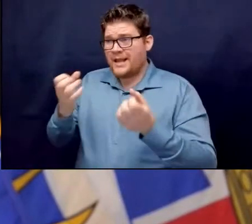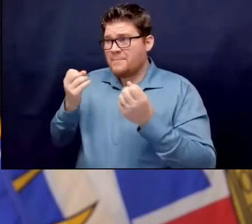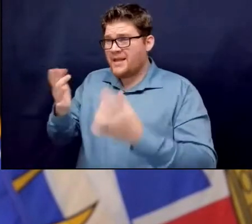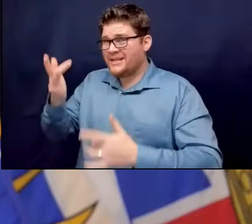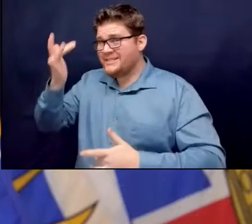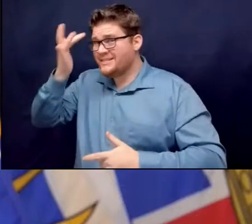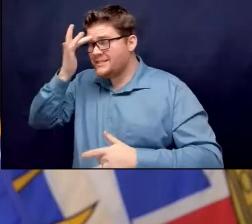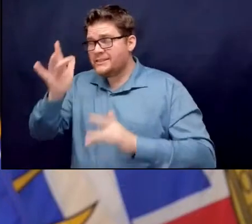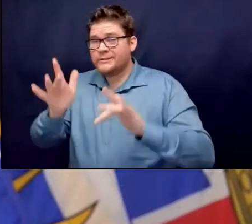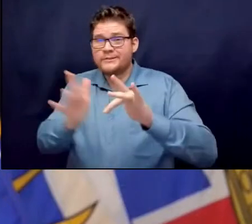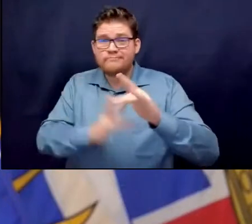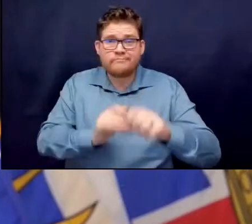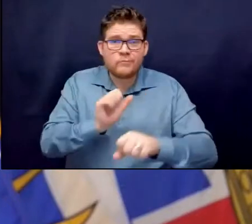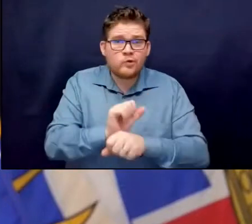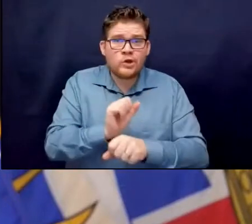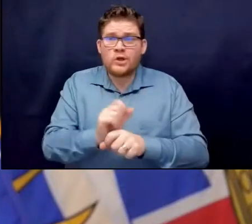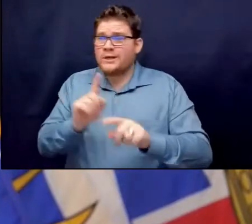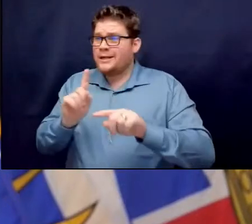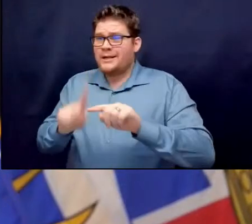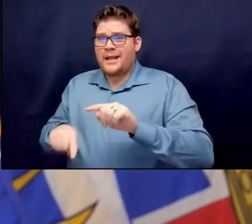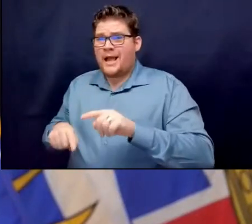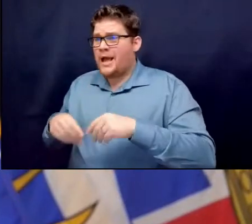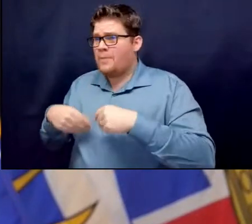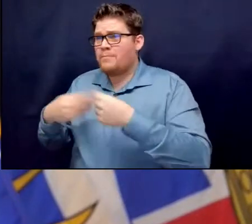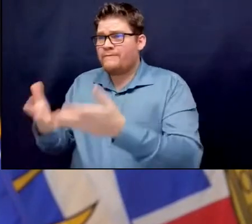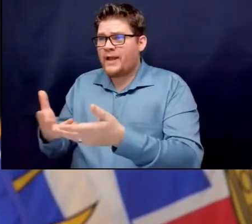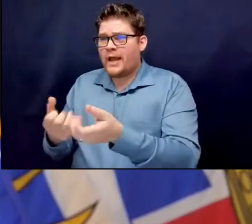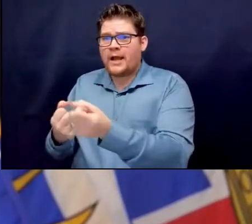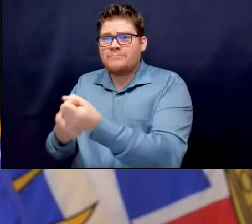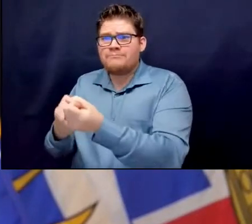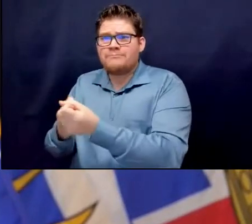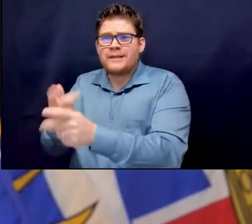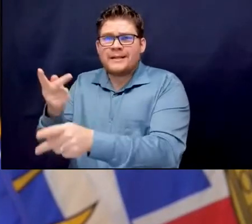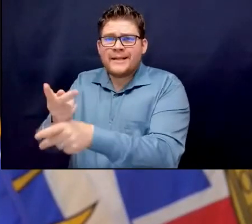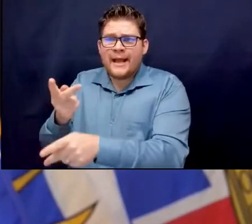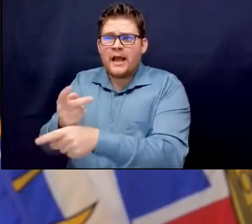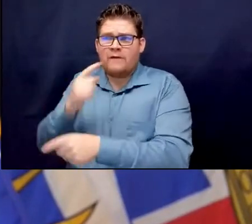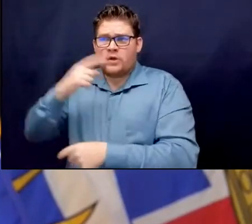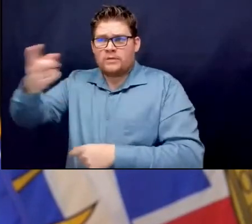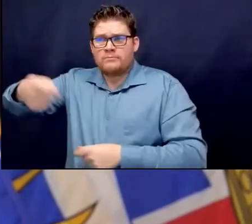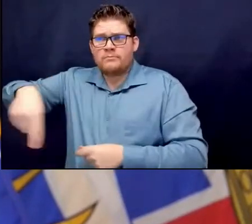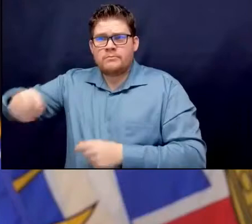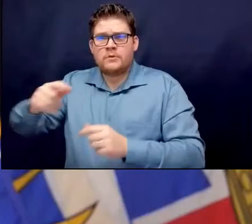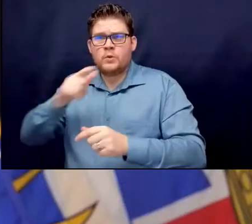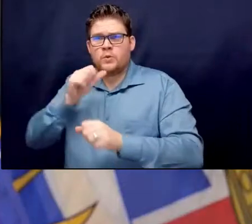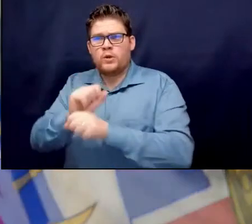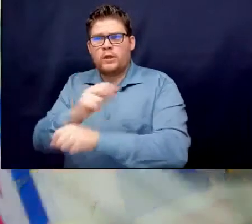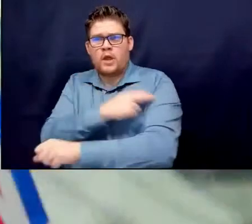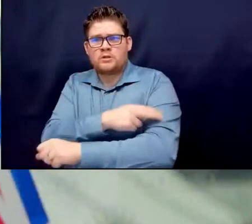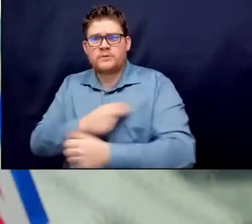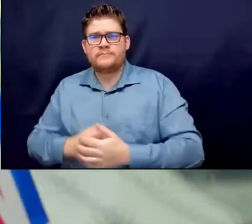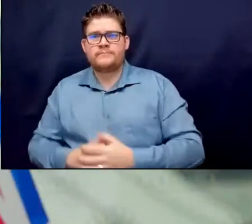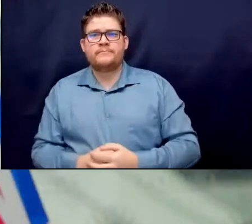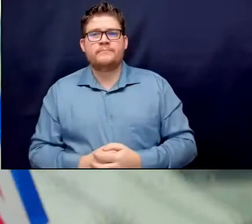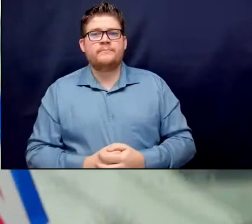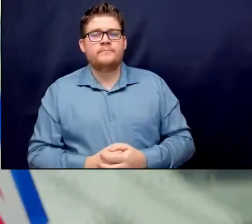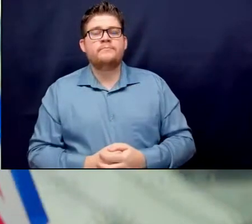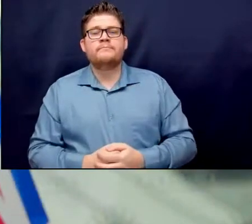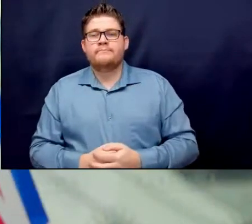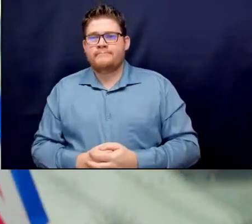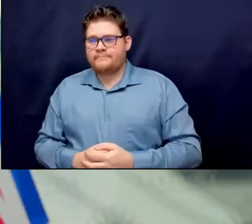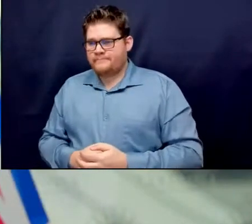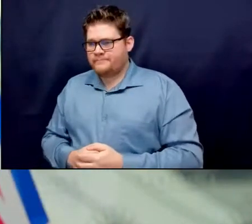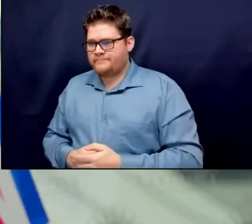Minister, it's probably best for you to answer that. I think it affects in a number of ways. Obviously, the number of